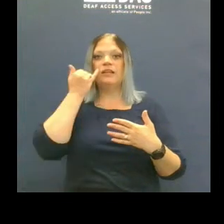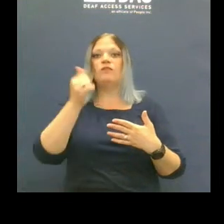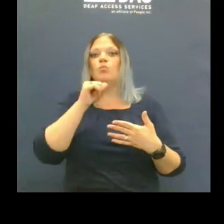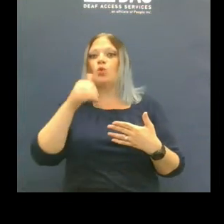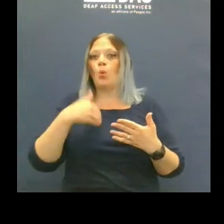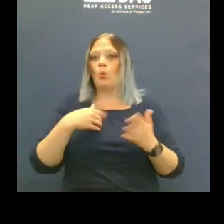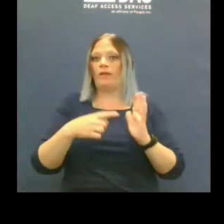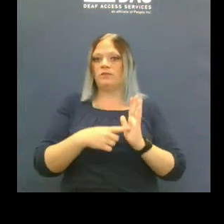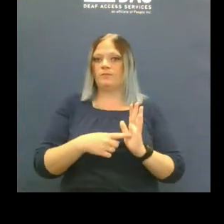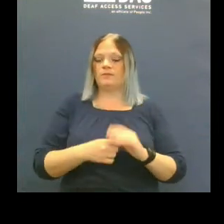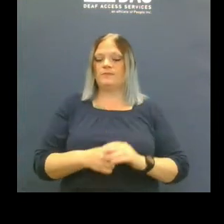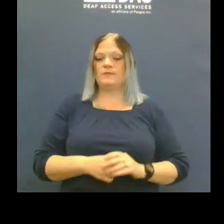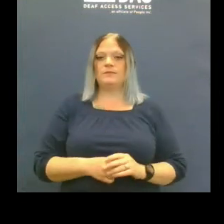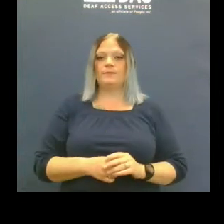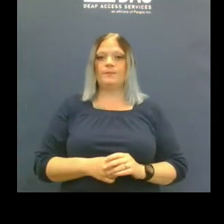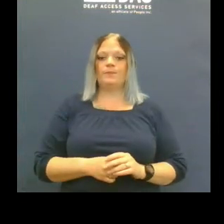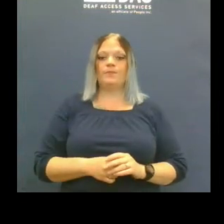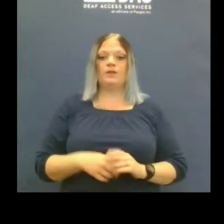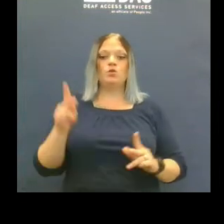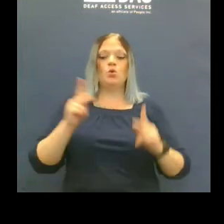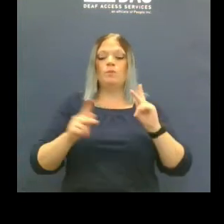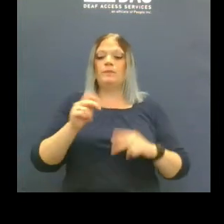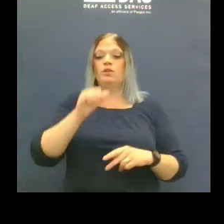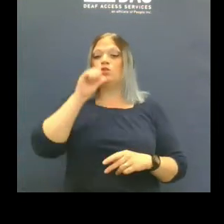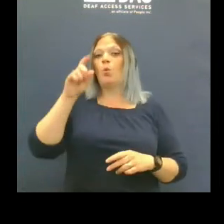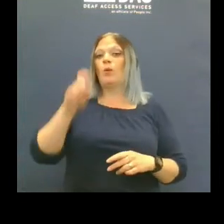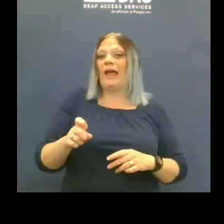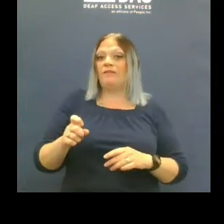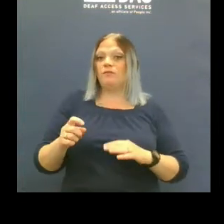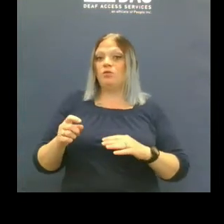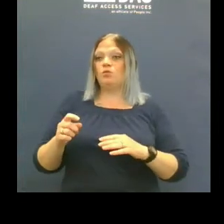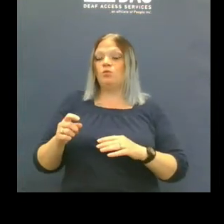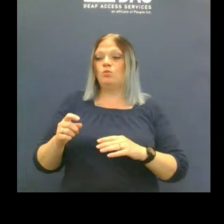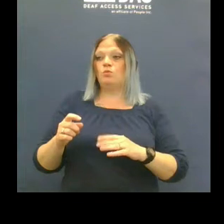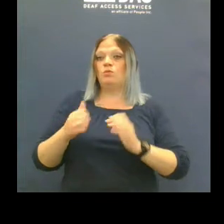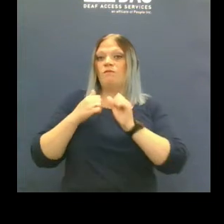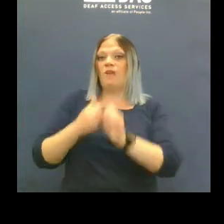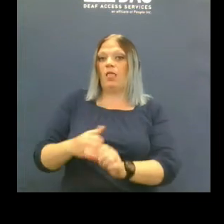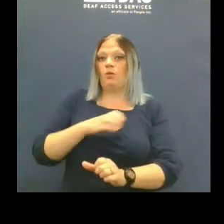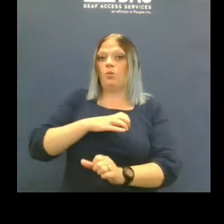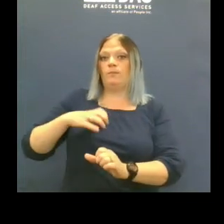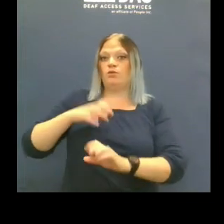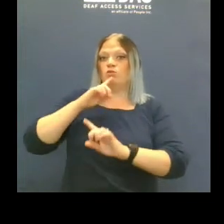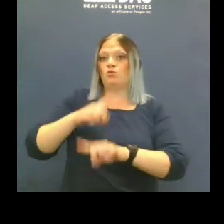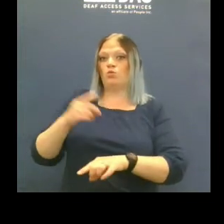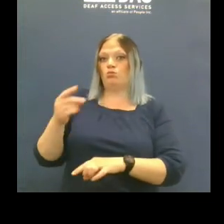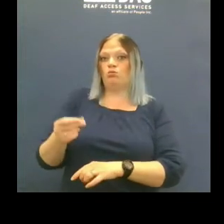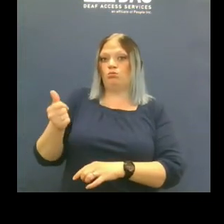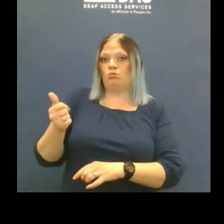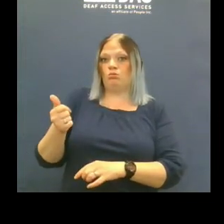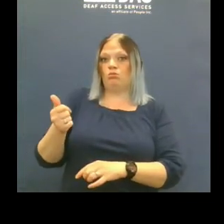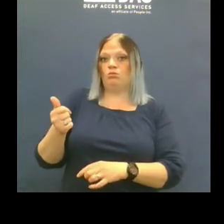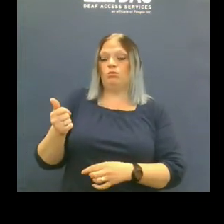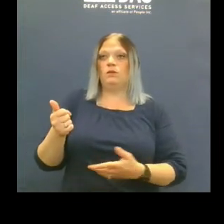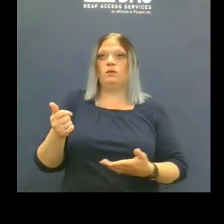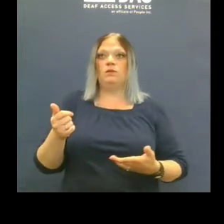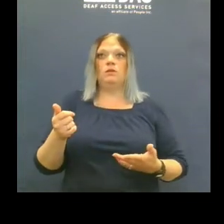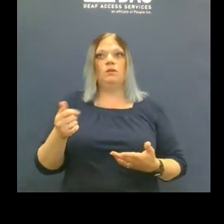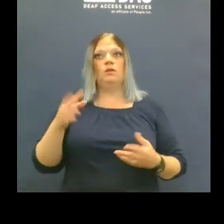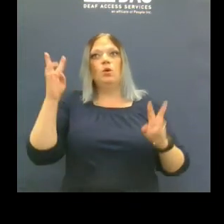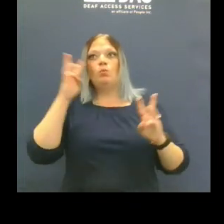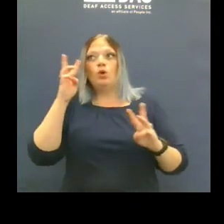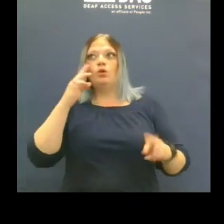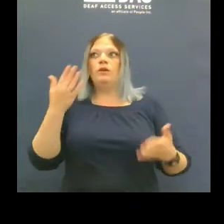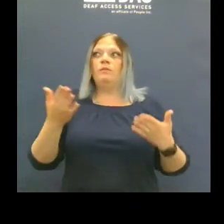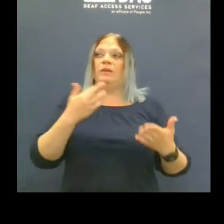symptoms. So people who do not need to be subject to a commissioner's order, so if I think you might have, you're worried that you might